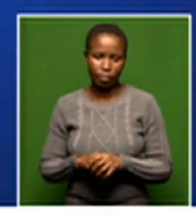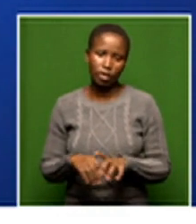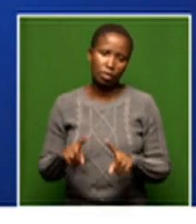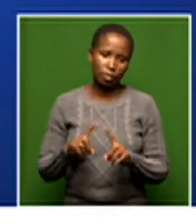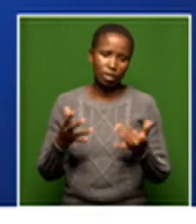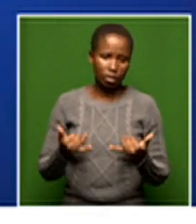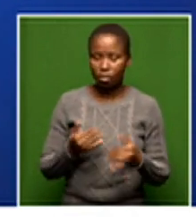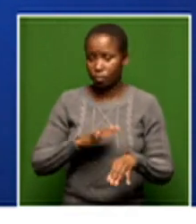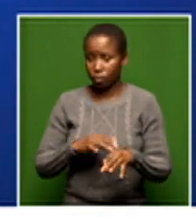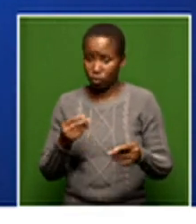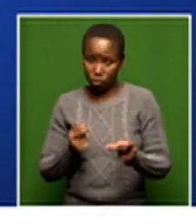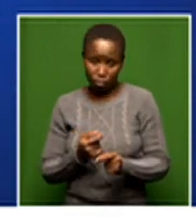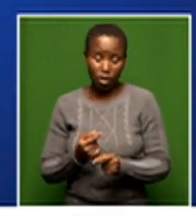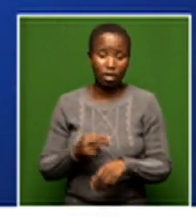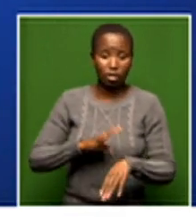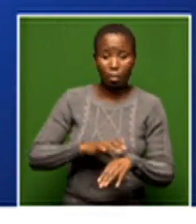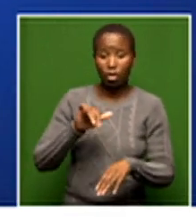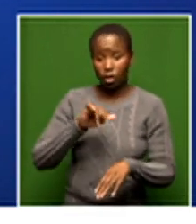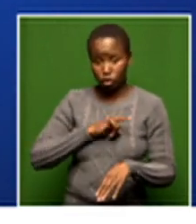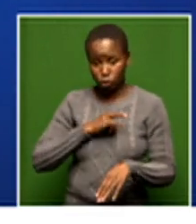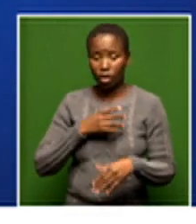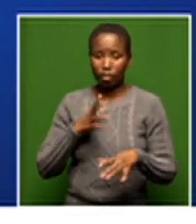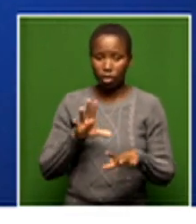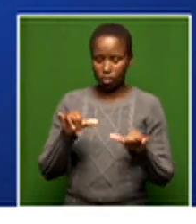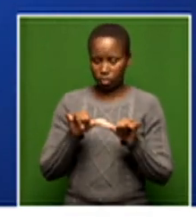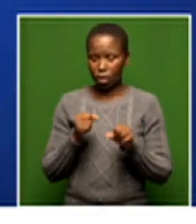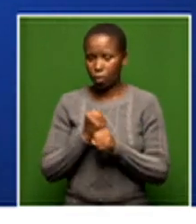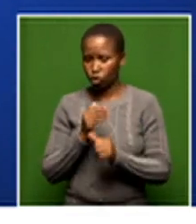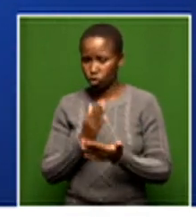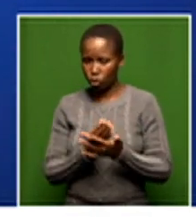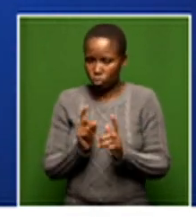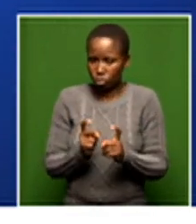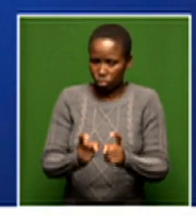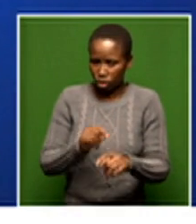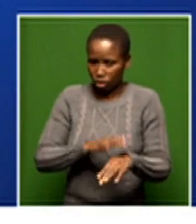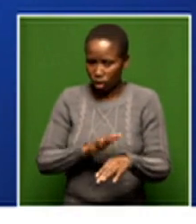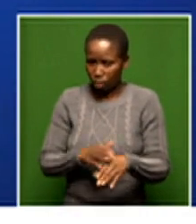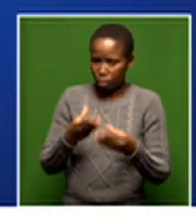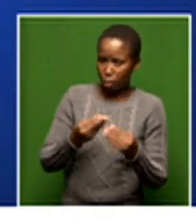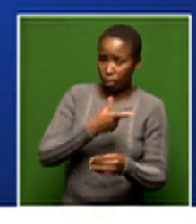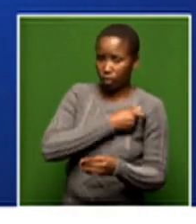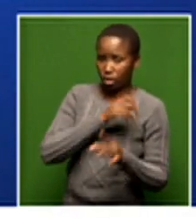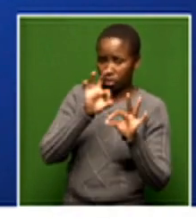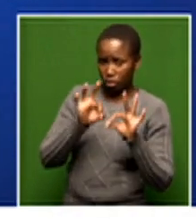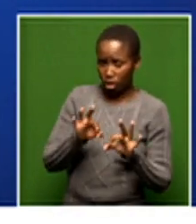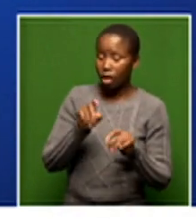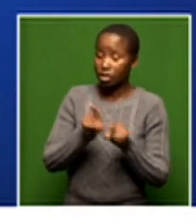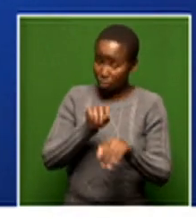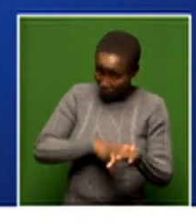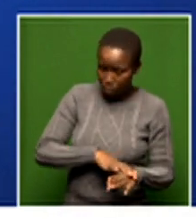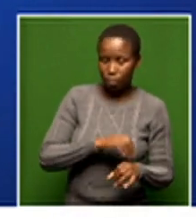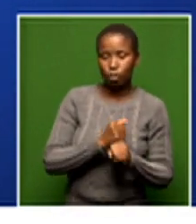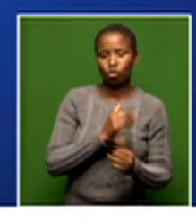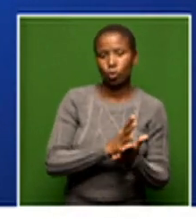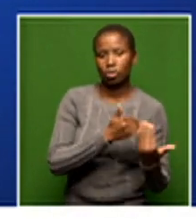unfortunately, and that's why there are drastic measures being put in place in terms of speeding up the time to make the vaccine while making sure that safety and